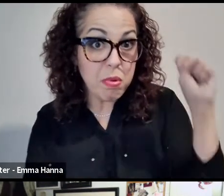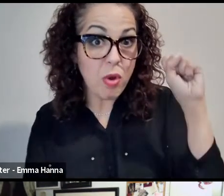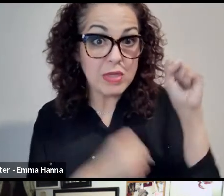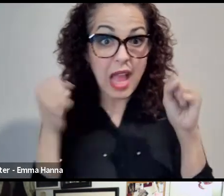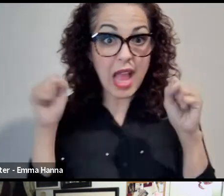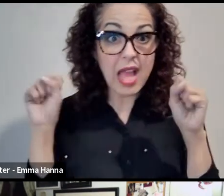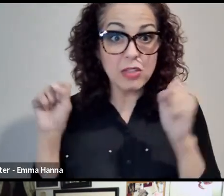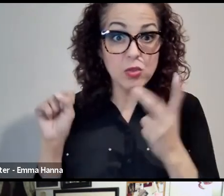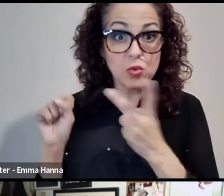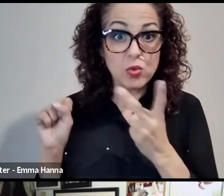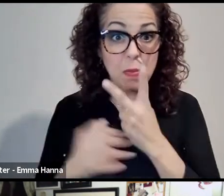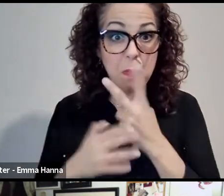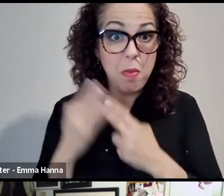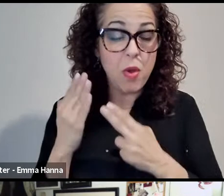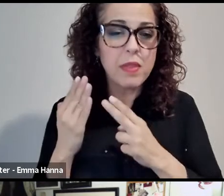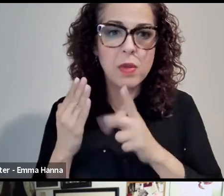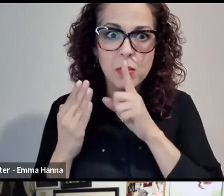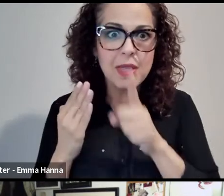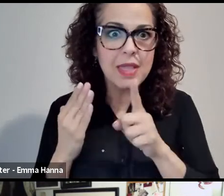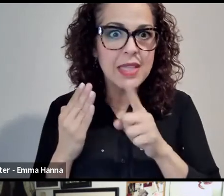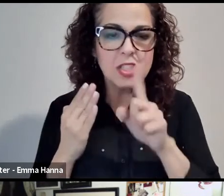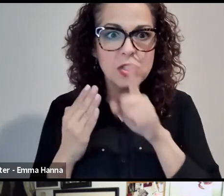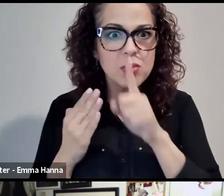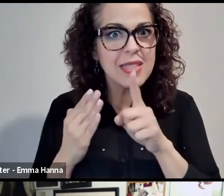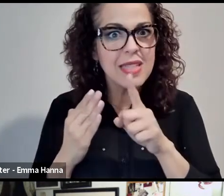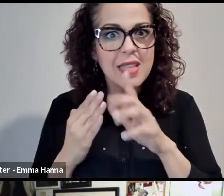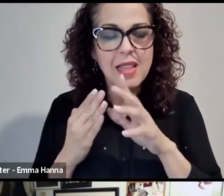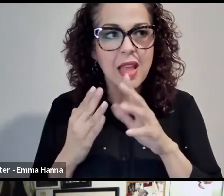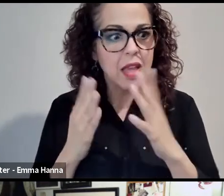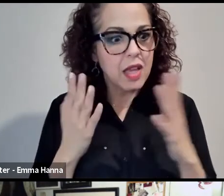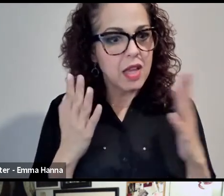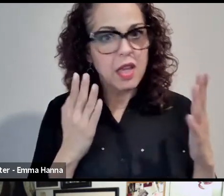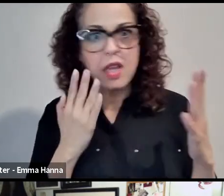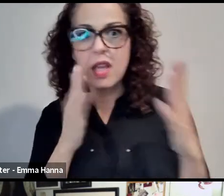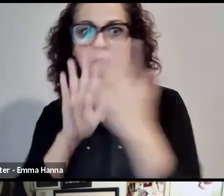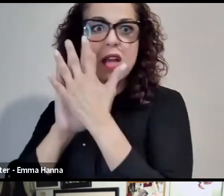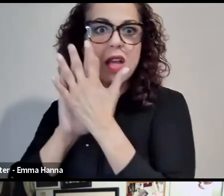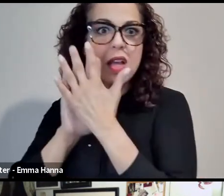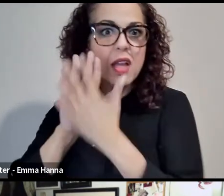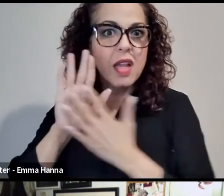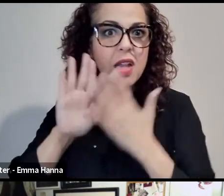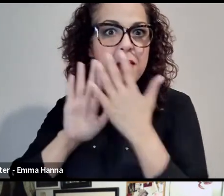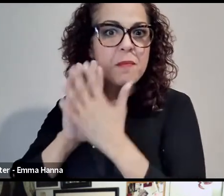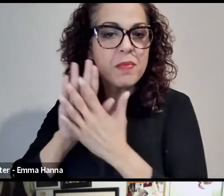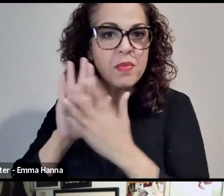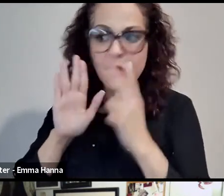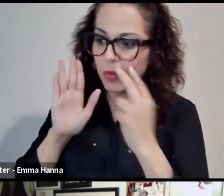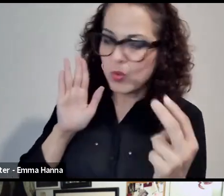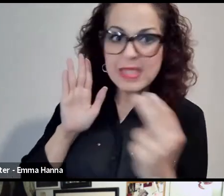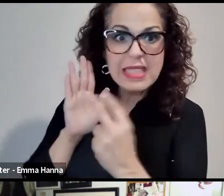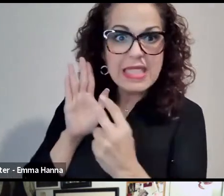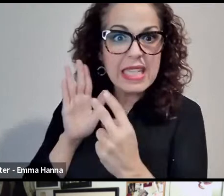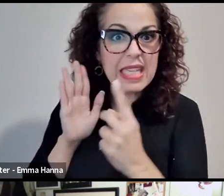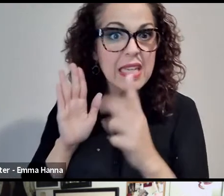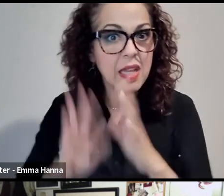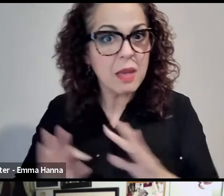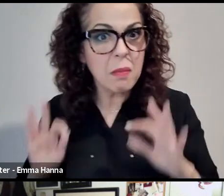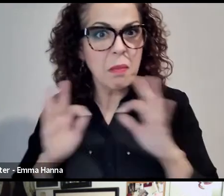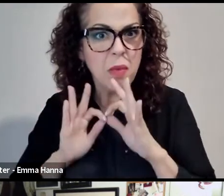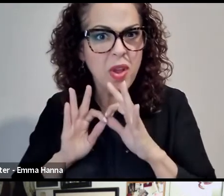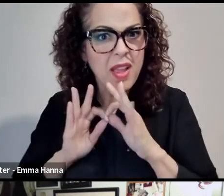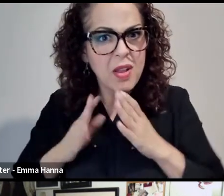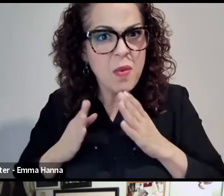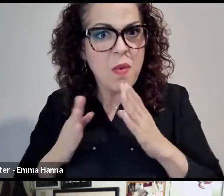I guess, such an incarnated version of that. People, you know, the necessity for being seen and how